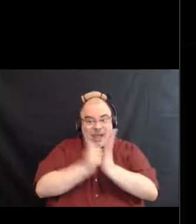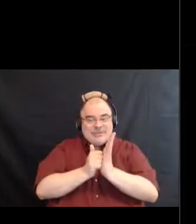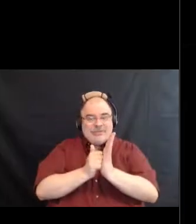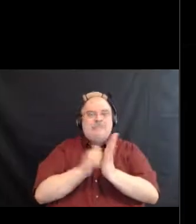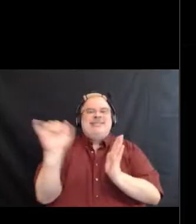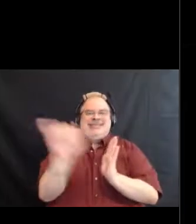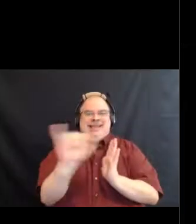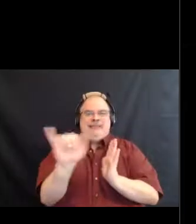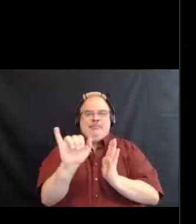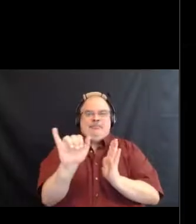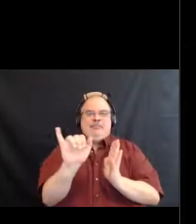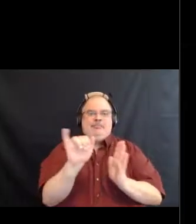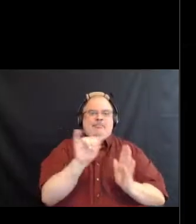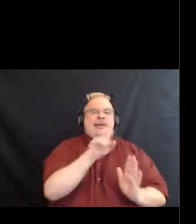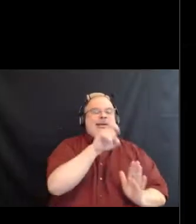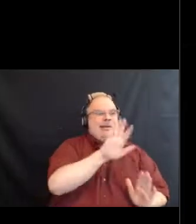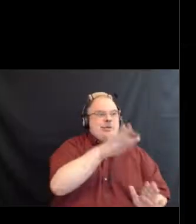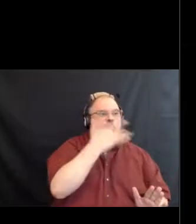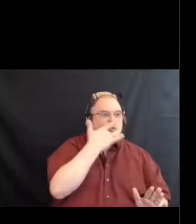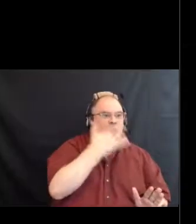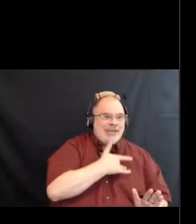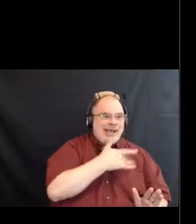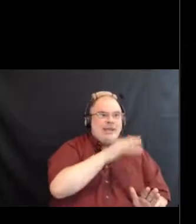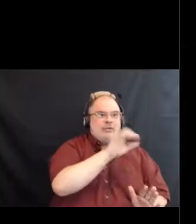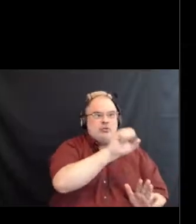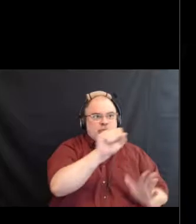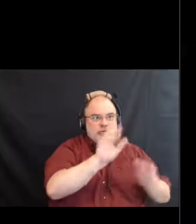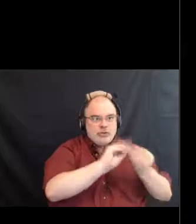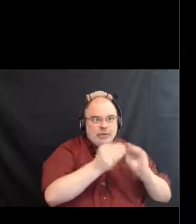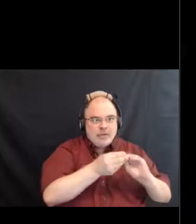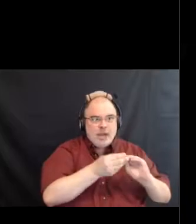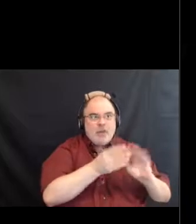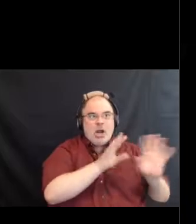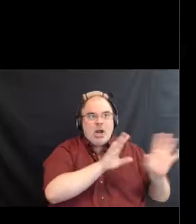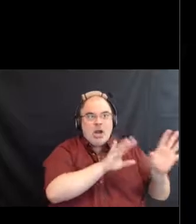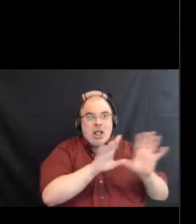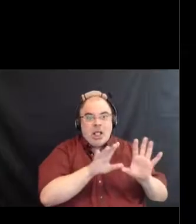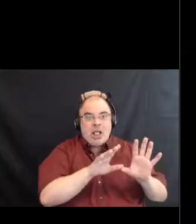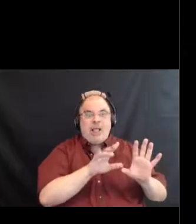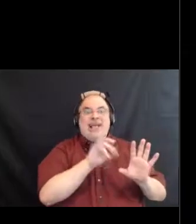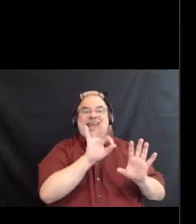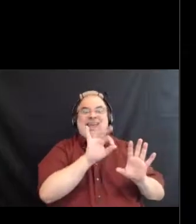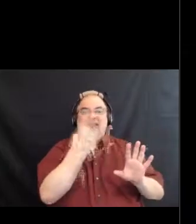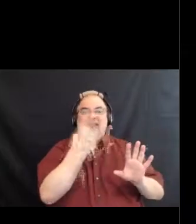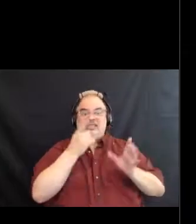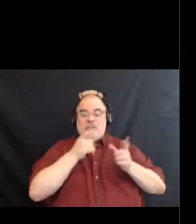number, for whoever's opening the account, and if they're having an account administrator on the account, we're going to need their information as